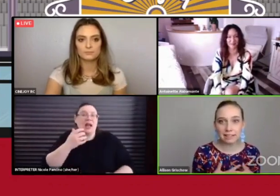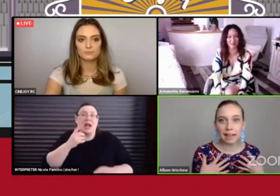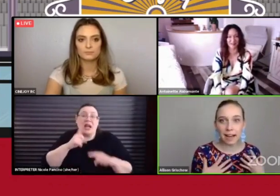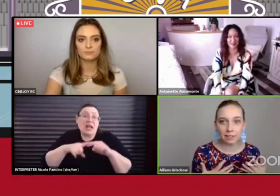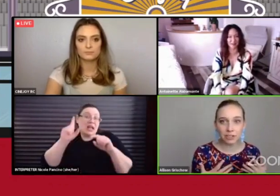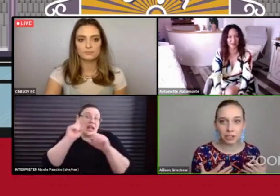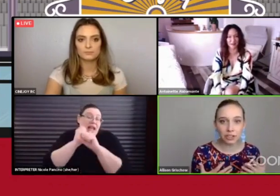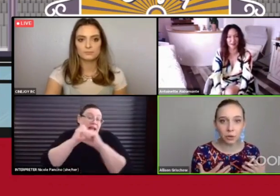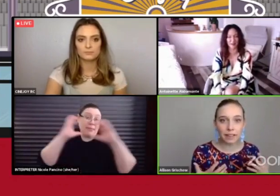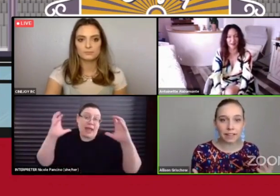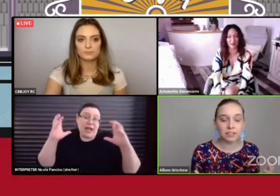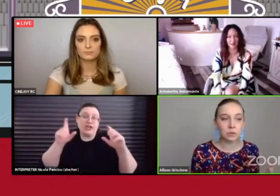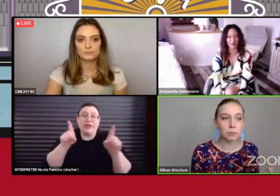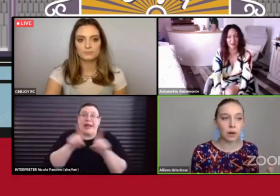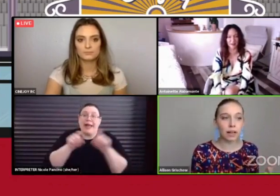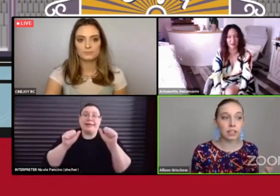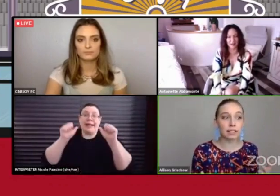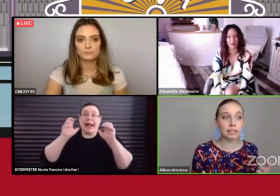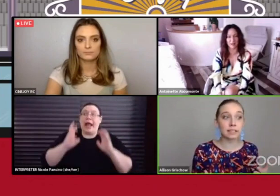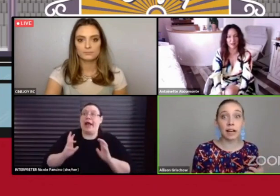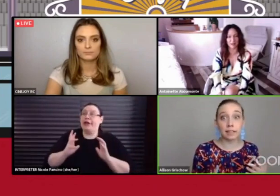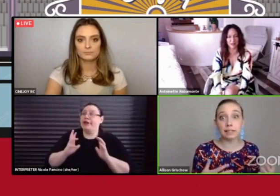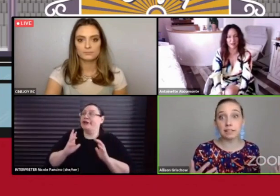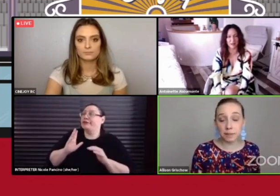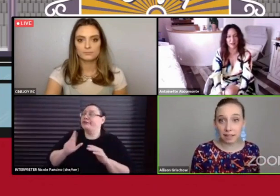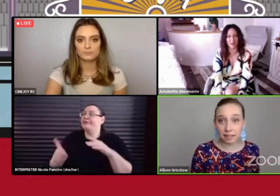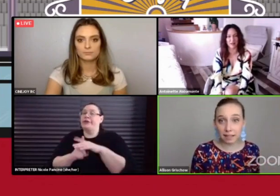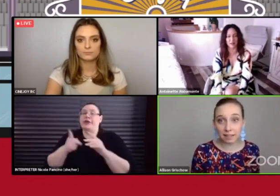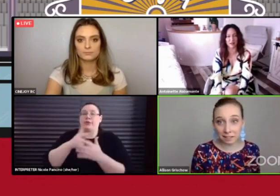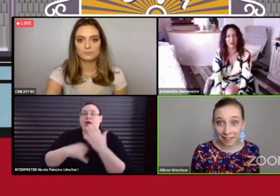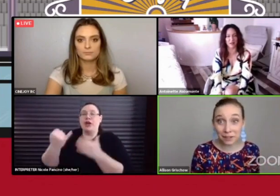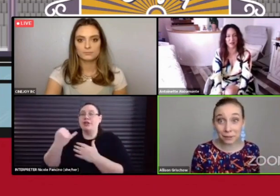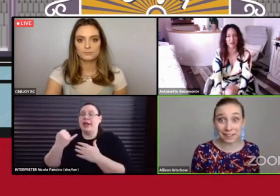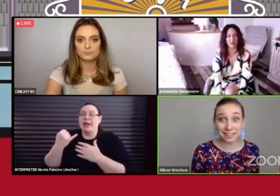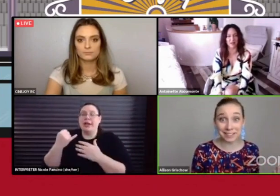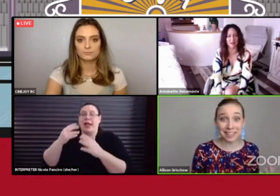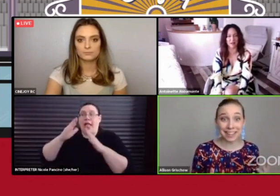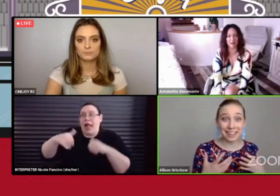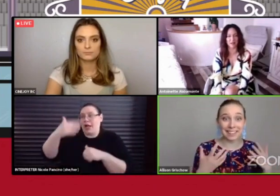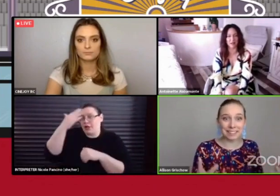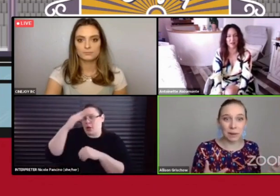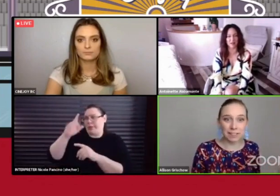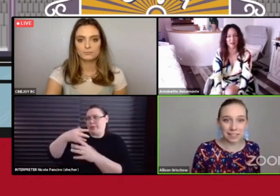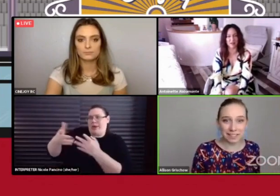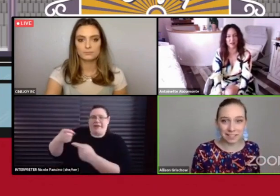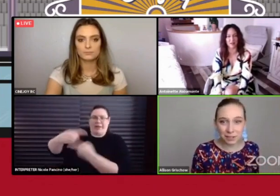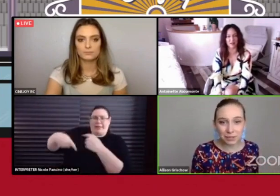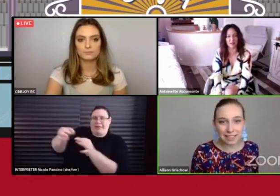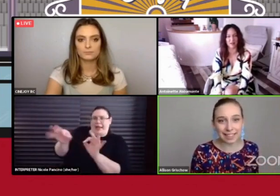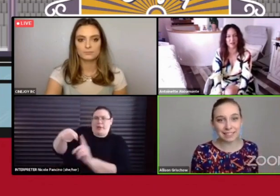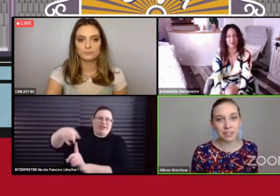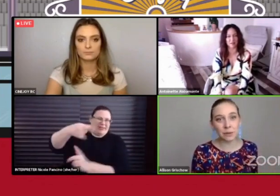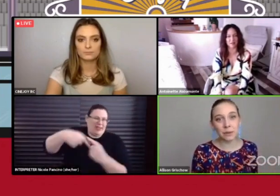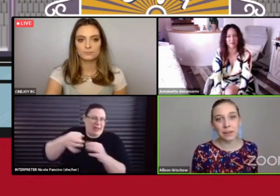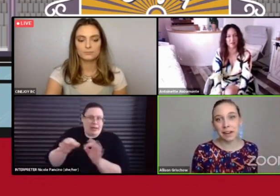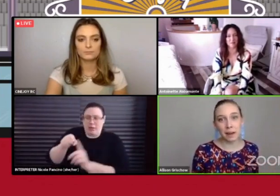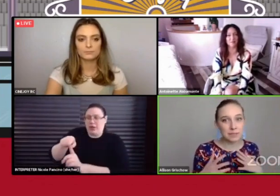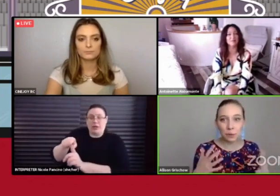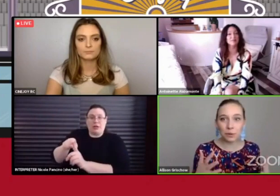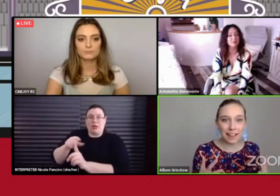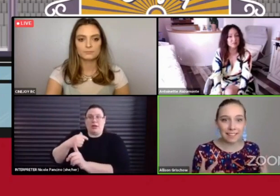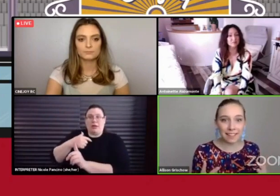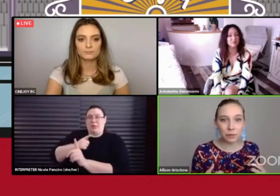as an actor going into a project not yet speaking the language that this project is using so